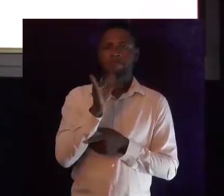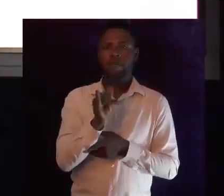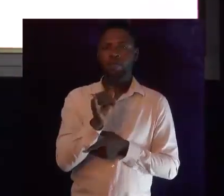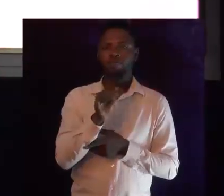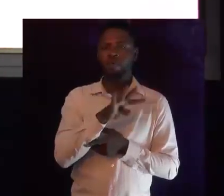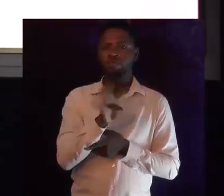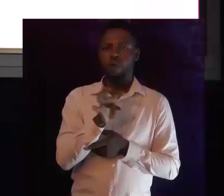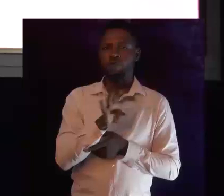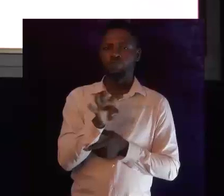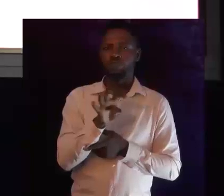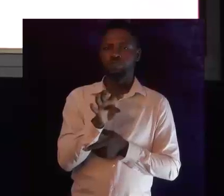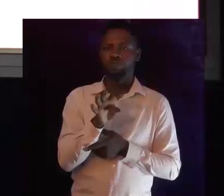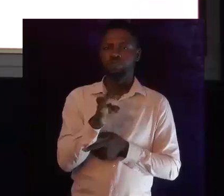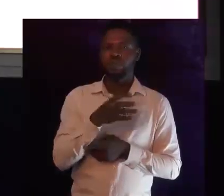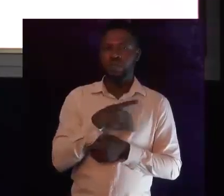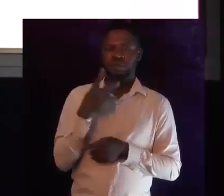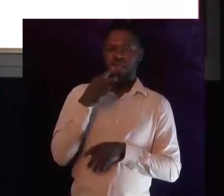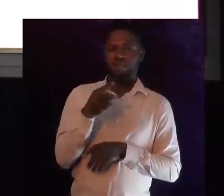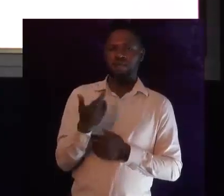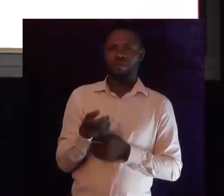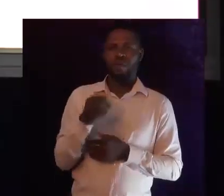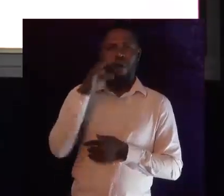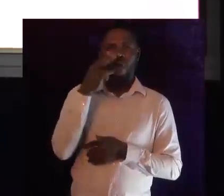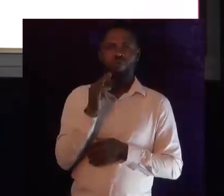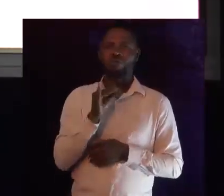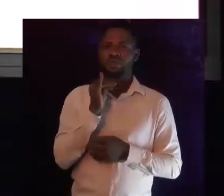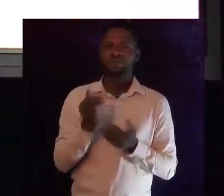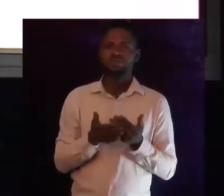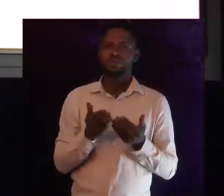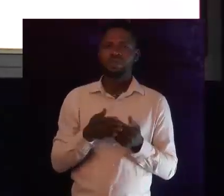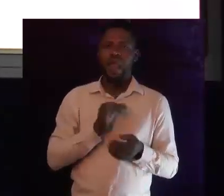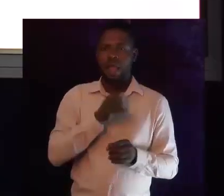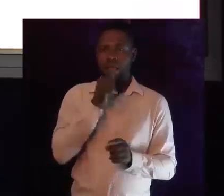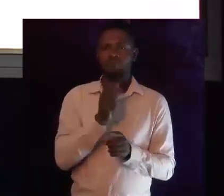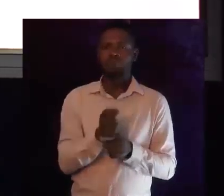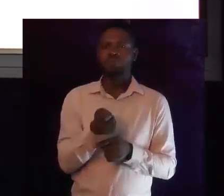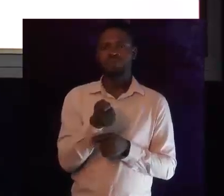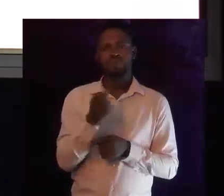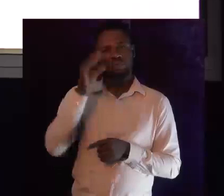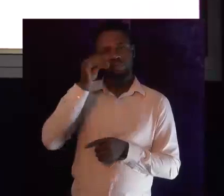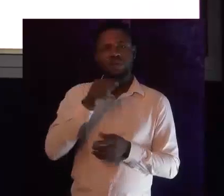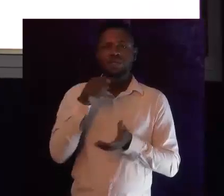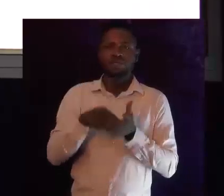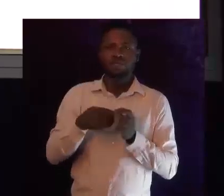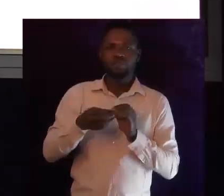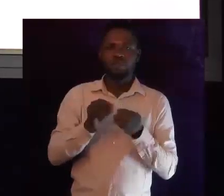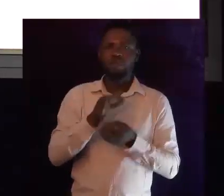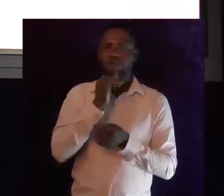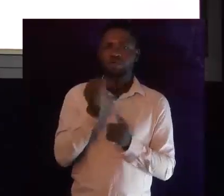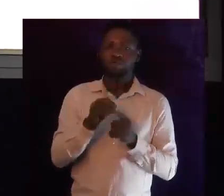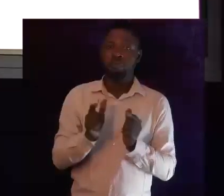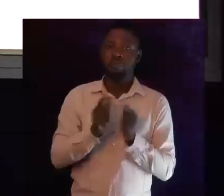120 by 400. And he looks at me and says, Uncle Agbaje, I'm just a little boy. This number is too big for